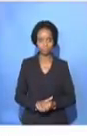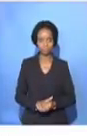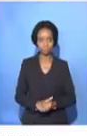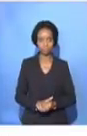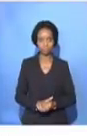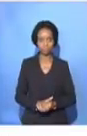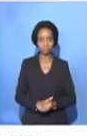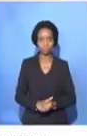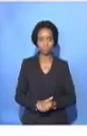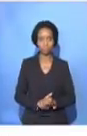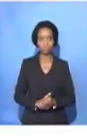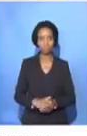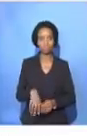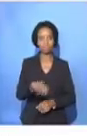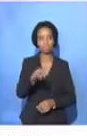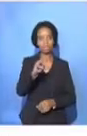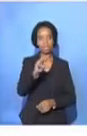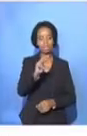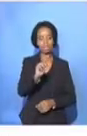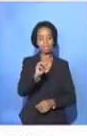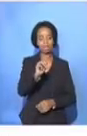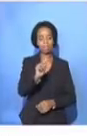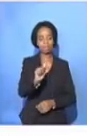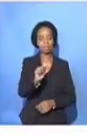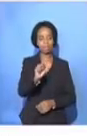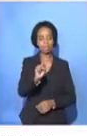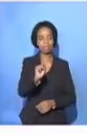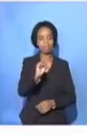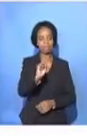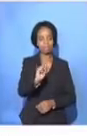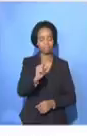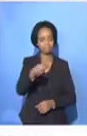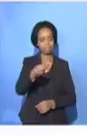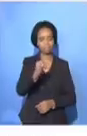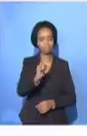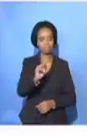distingués invités, mes chers collègues, mesdames et messieurs.